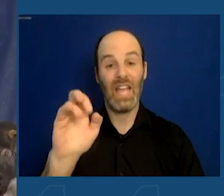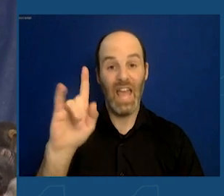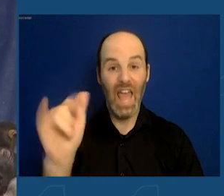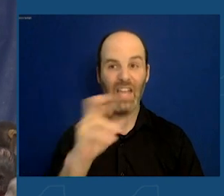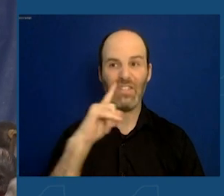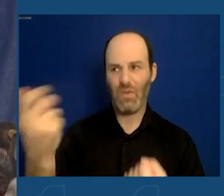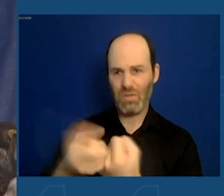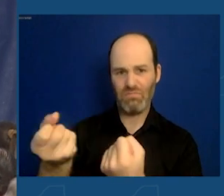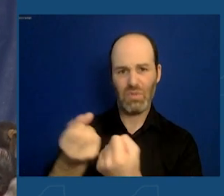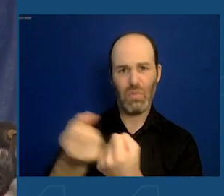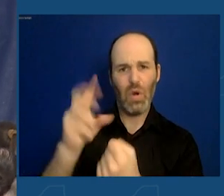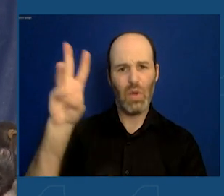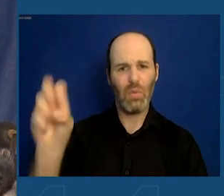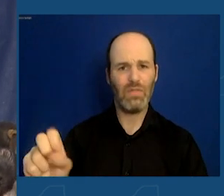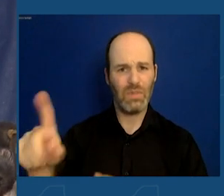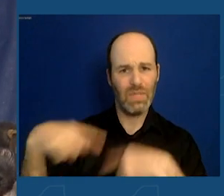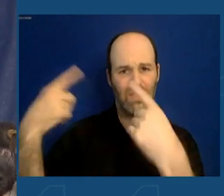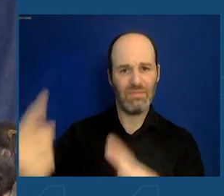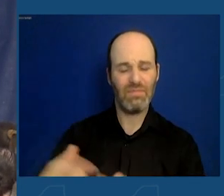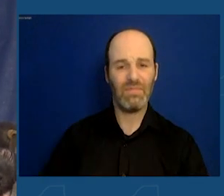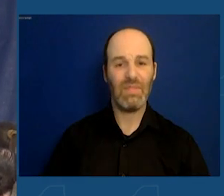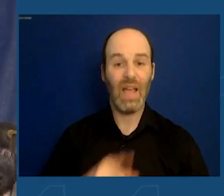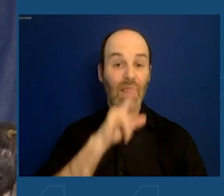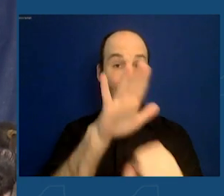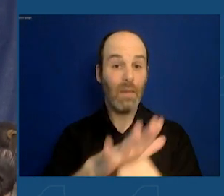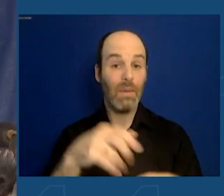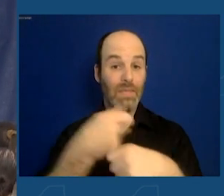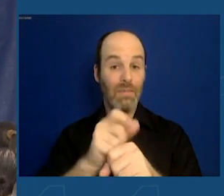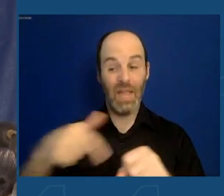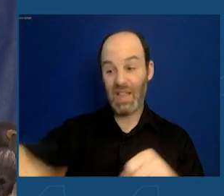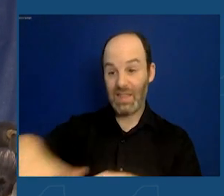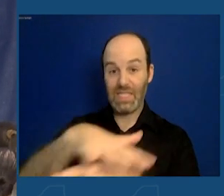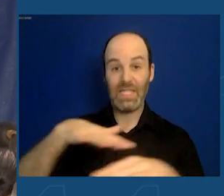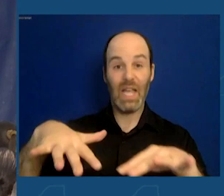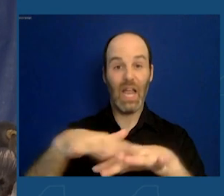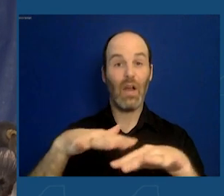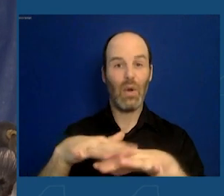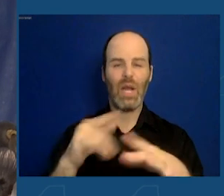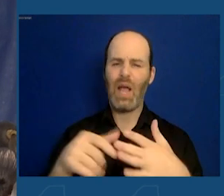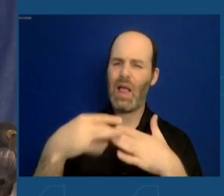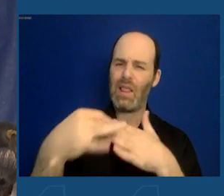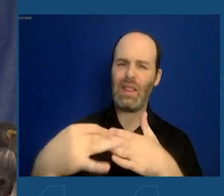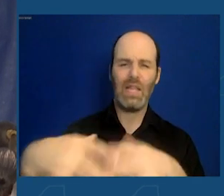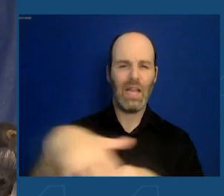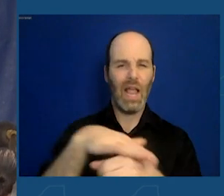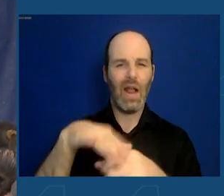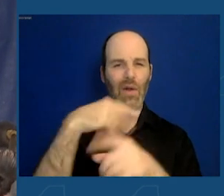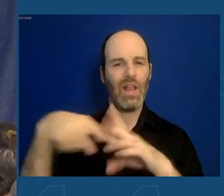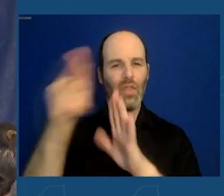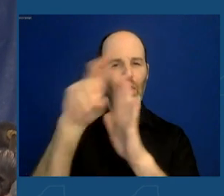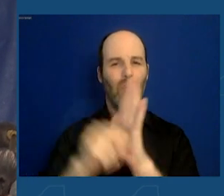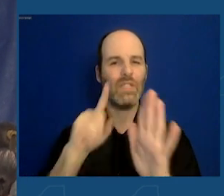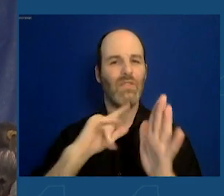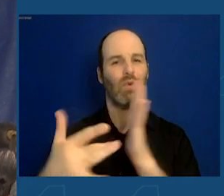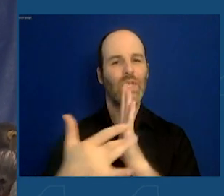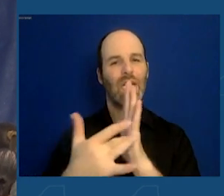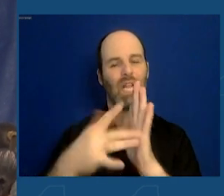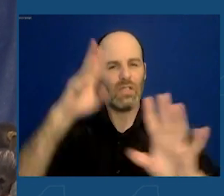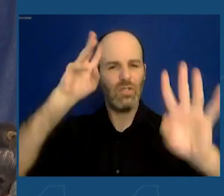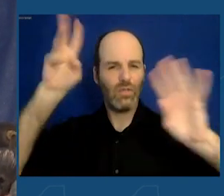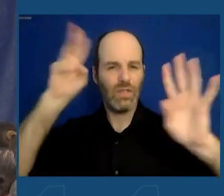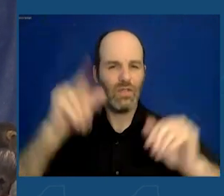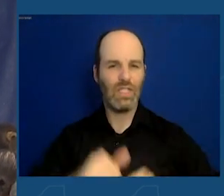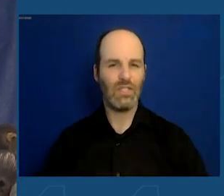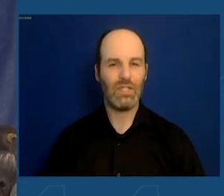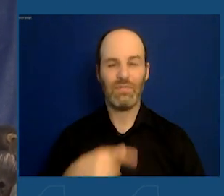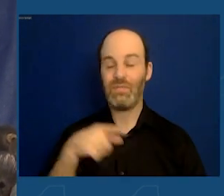this, and the commitment to making this region a leading location in the U.S. for technological innovation, and for